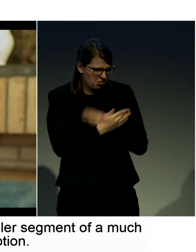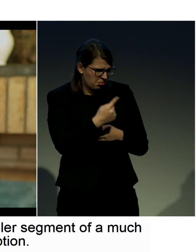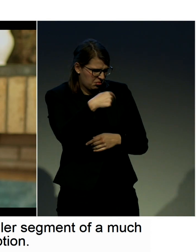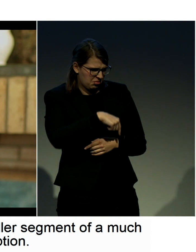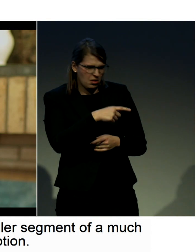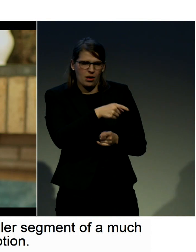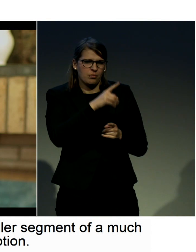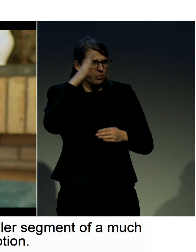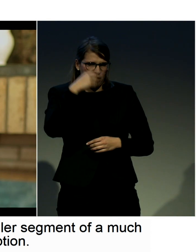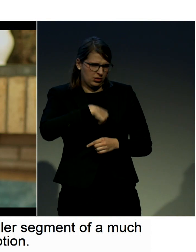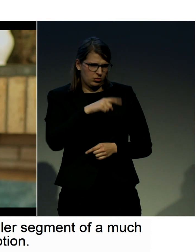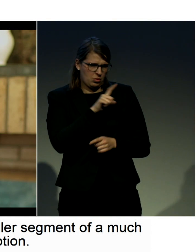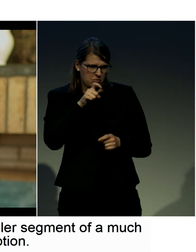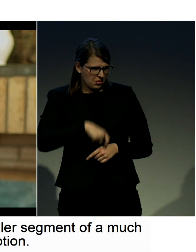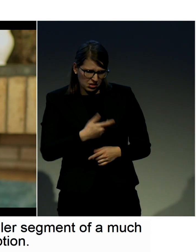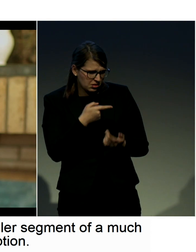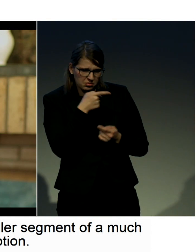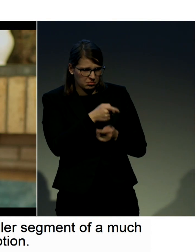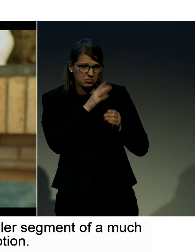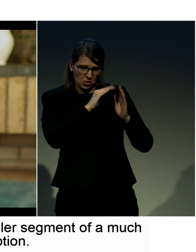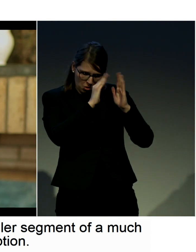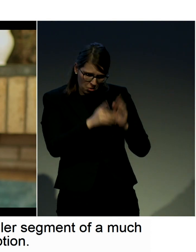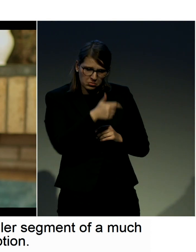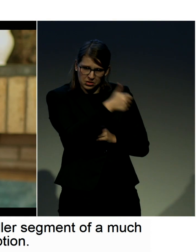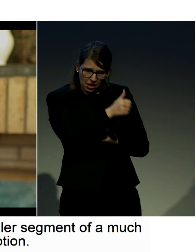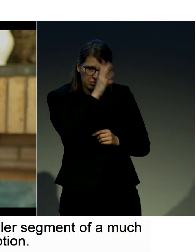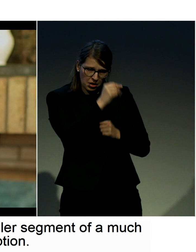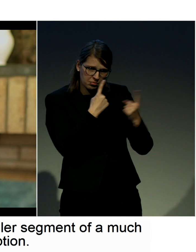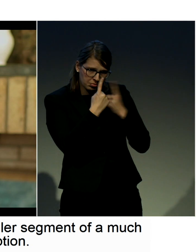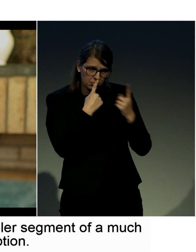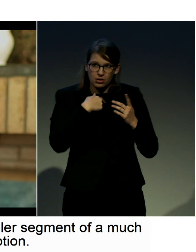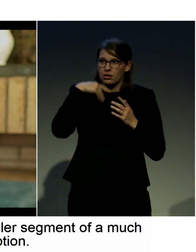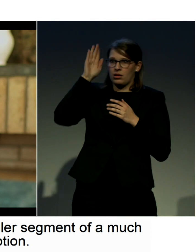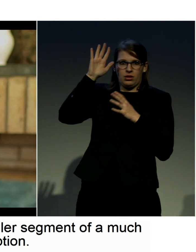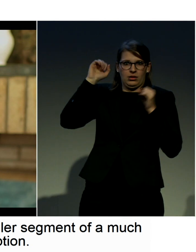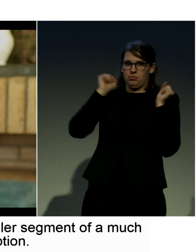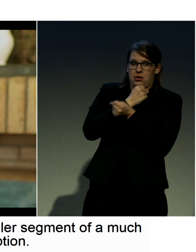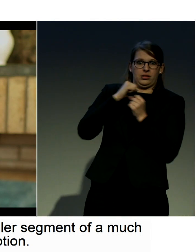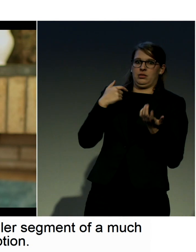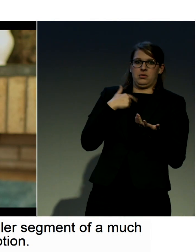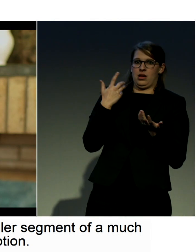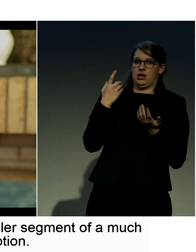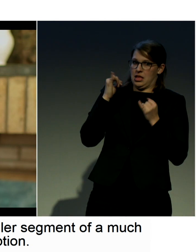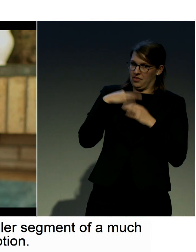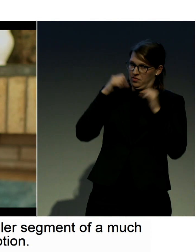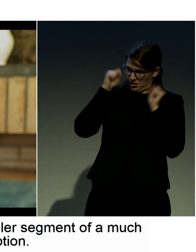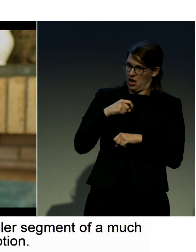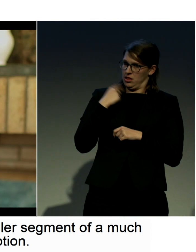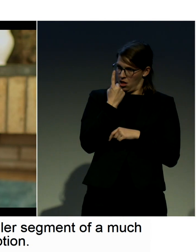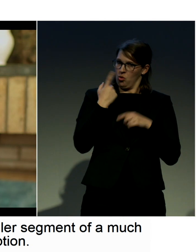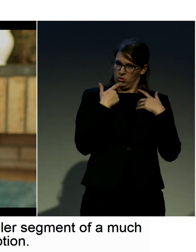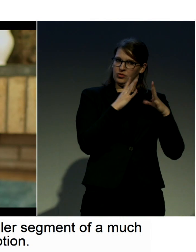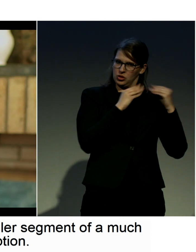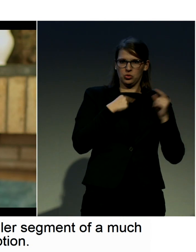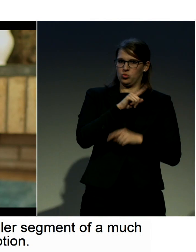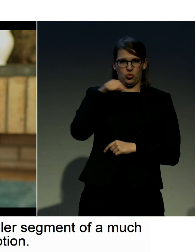able to defend myself, I wouldn't be coming to you. Then it would be a domestic issue. What do I do to someone who